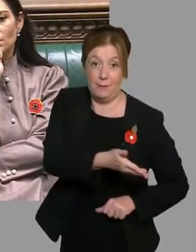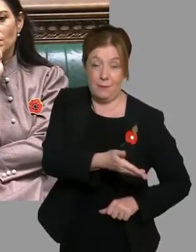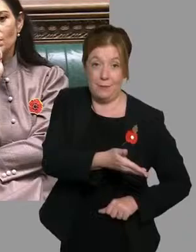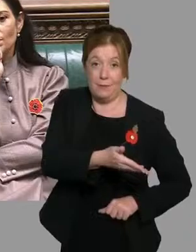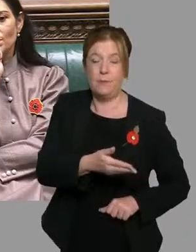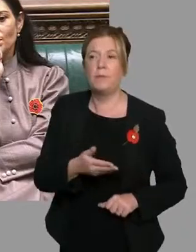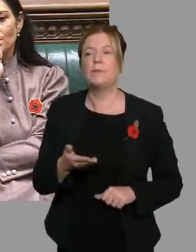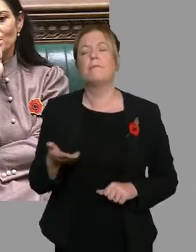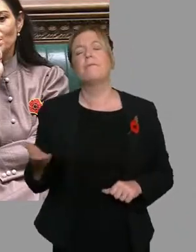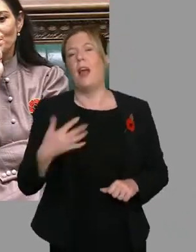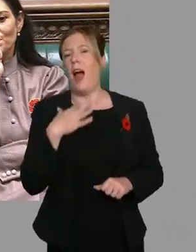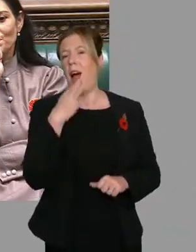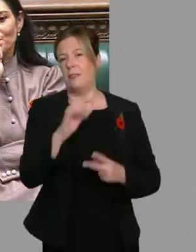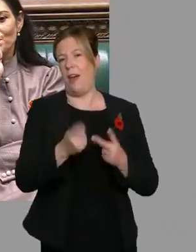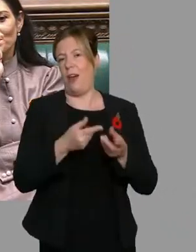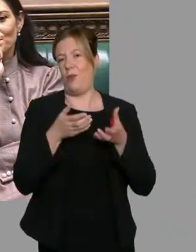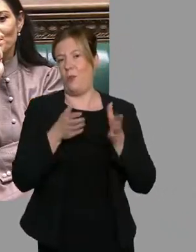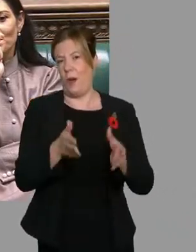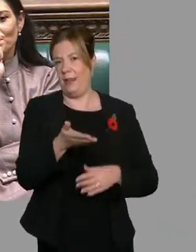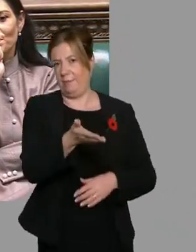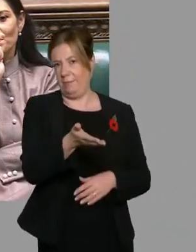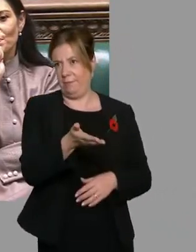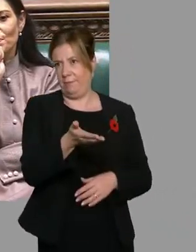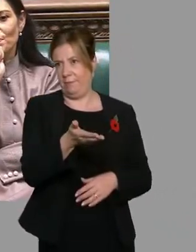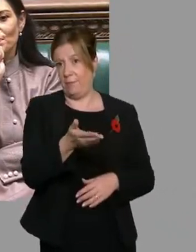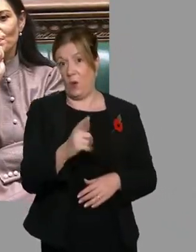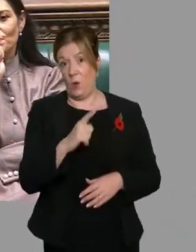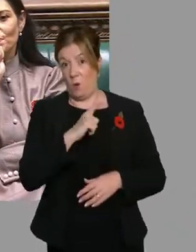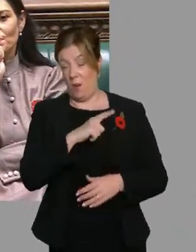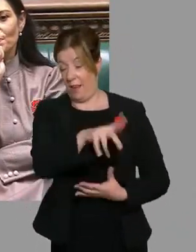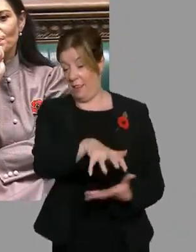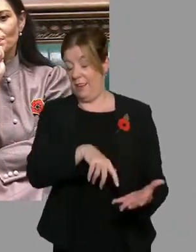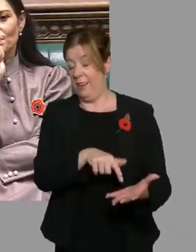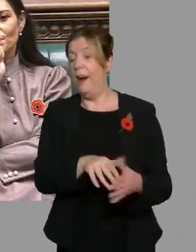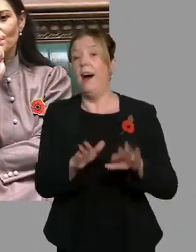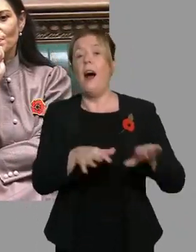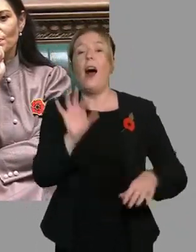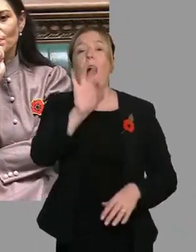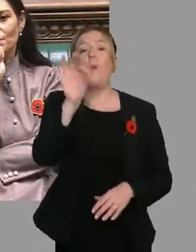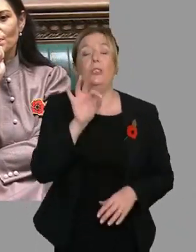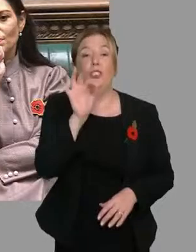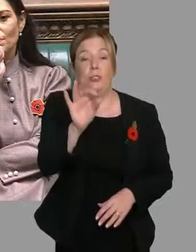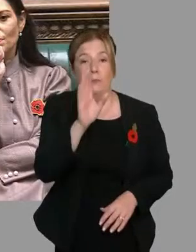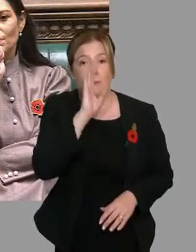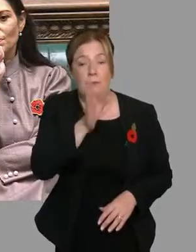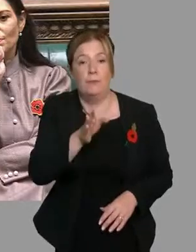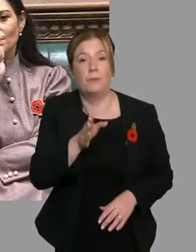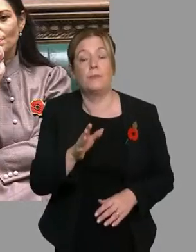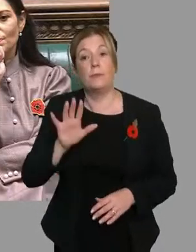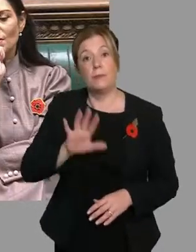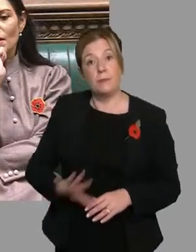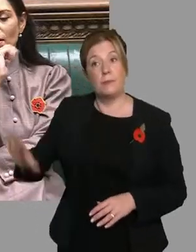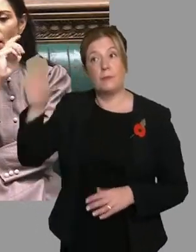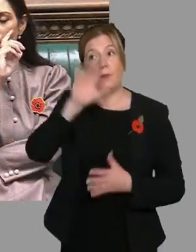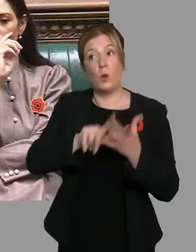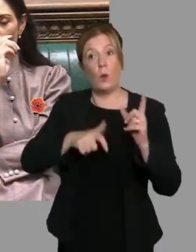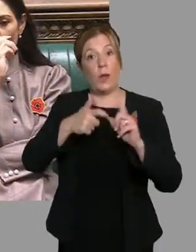people watching. Farmers across the United Kingdom... Mr.